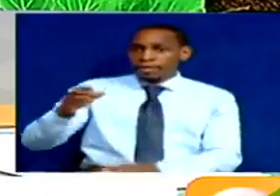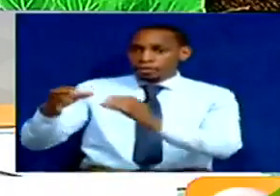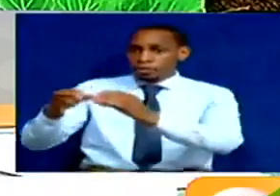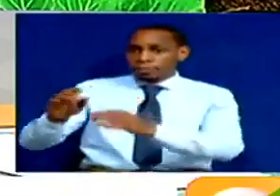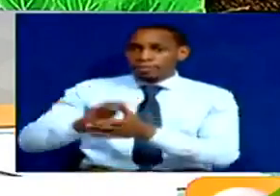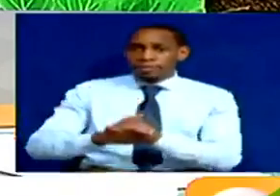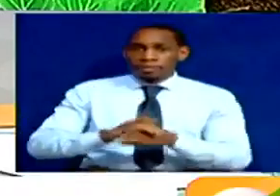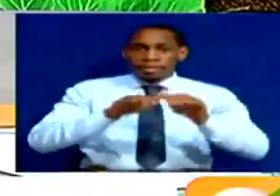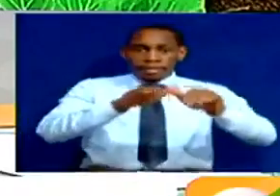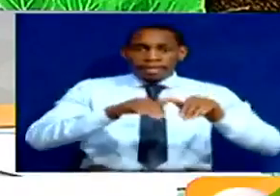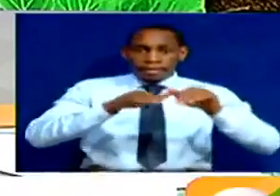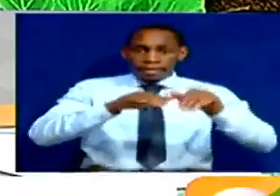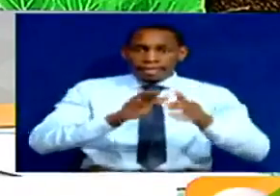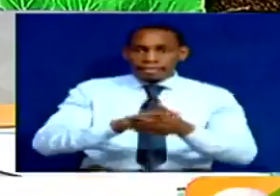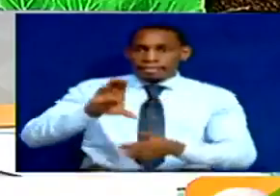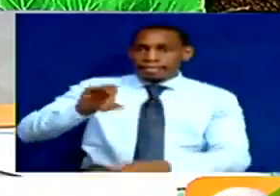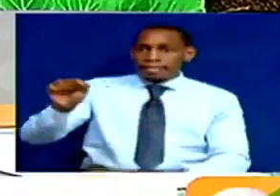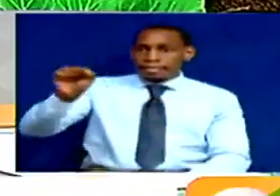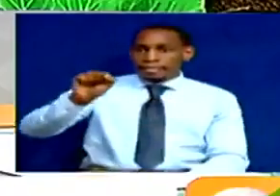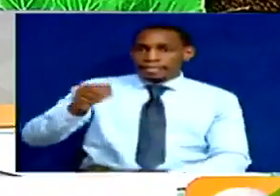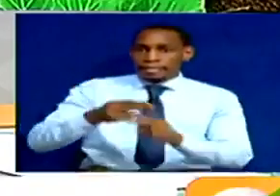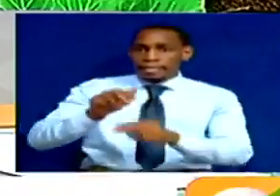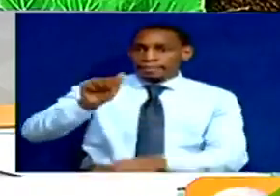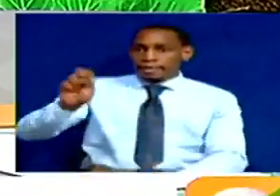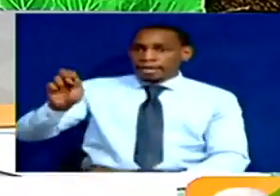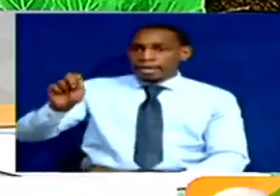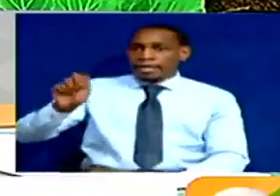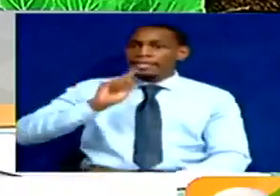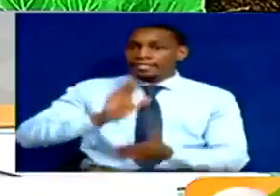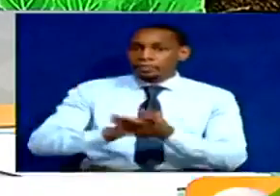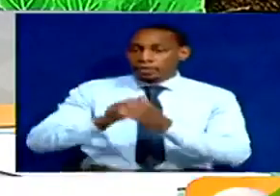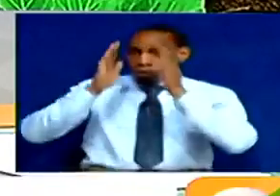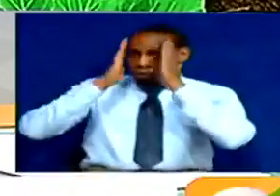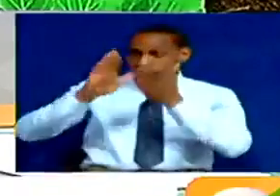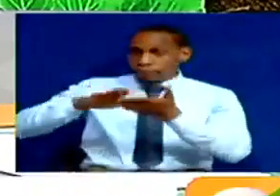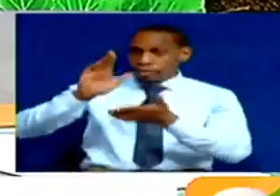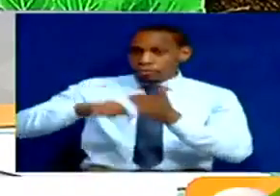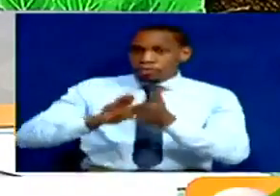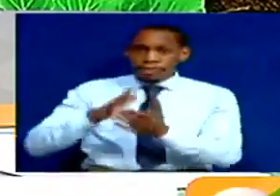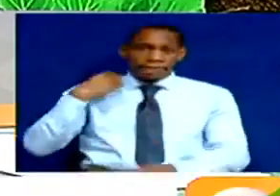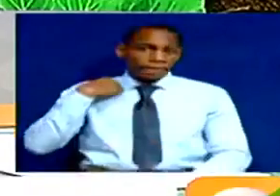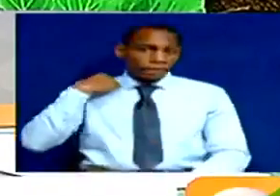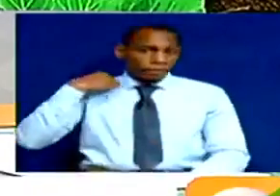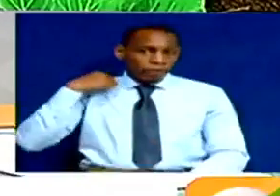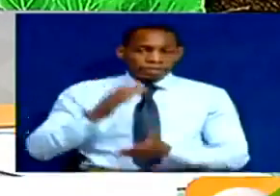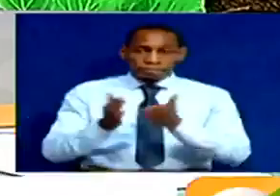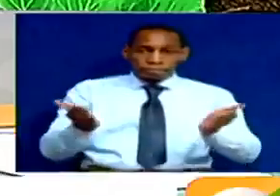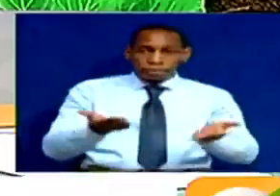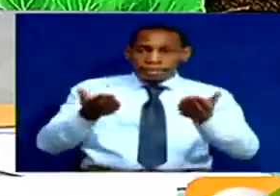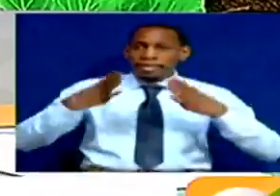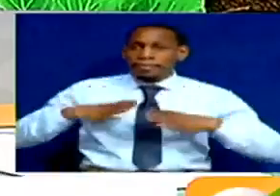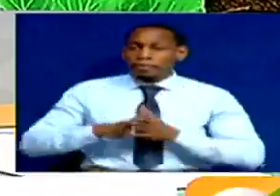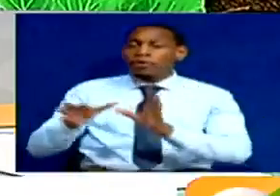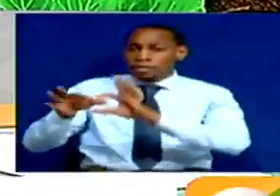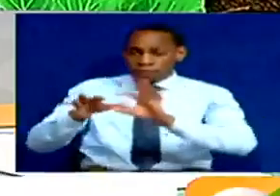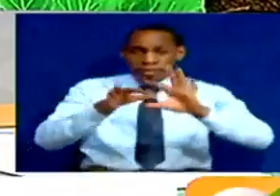country. Agriculture Chief Administrative Secretary Ann Nyaga says they will focus more on volunteerism to encourage pupils